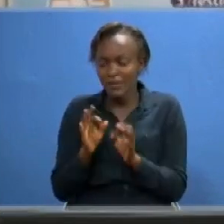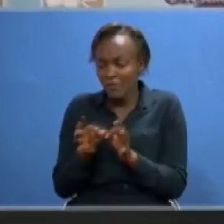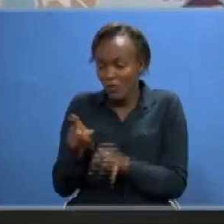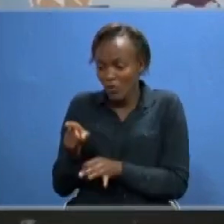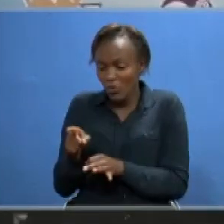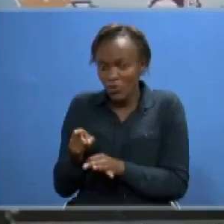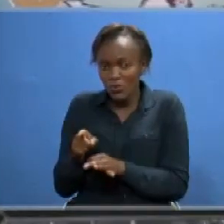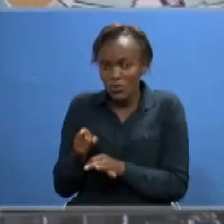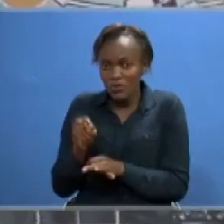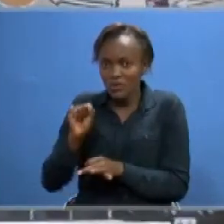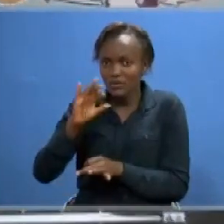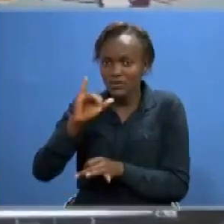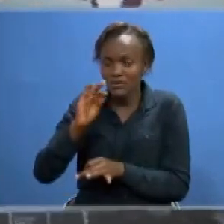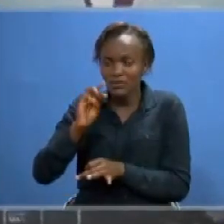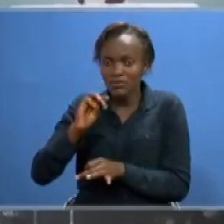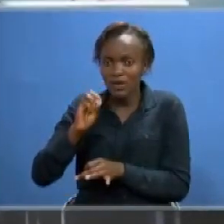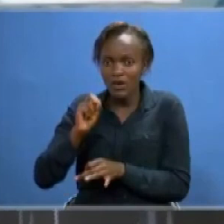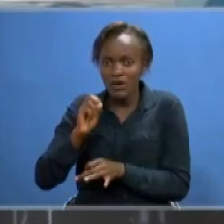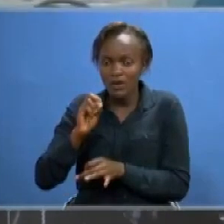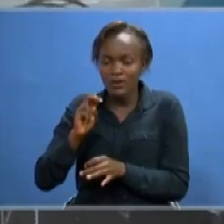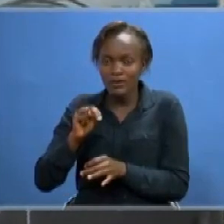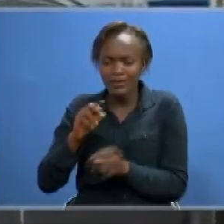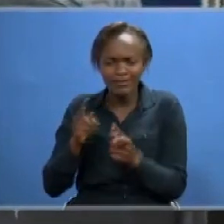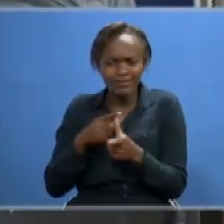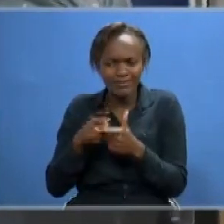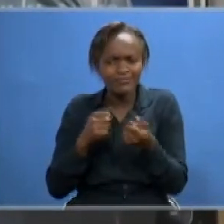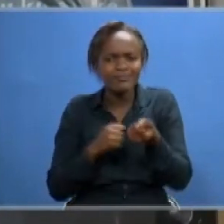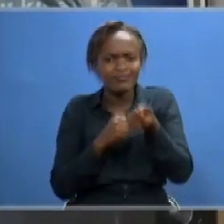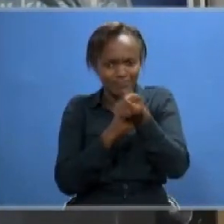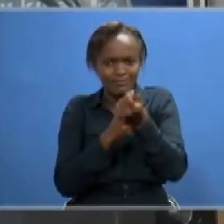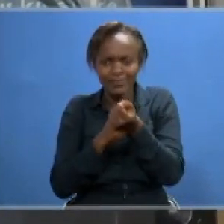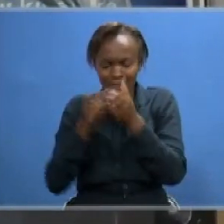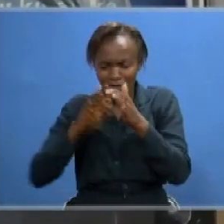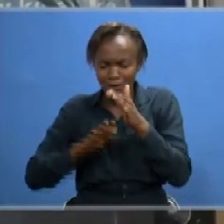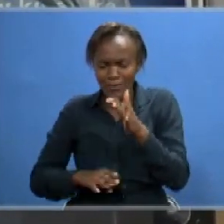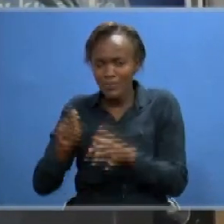Ndirangu's innovation will get approval, then this will reduce Kenya's dependency on imports of